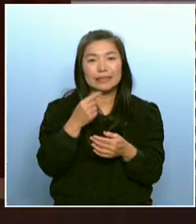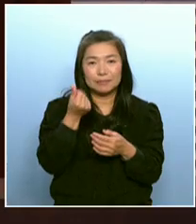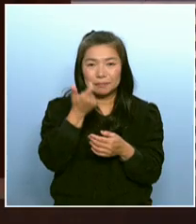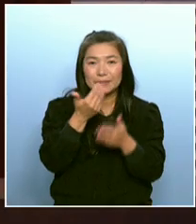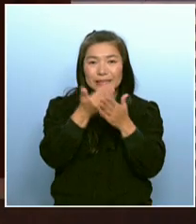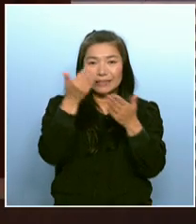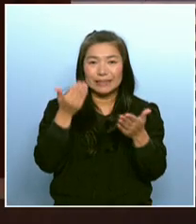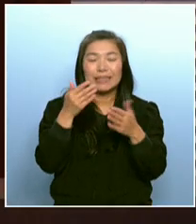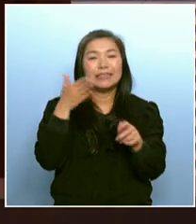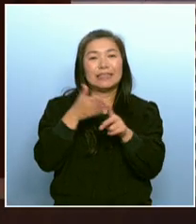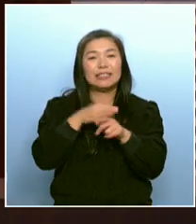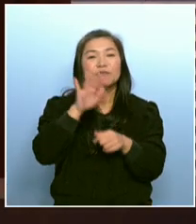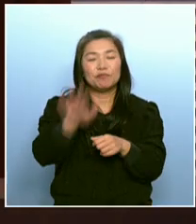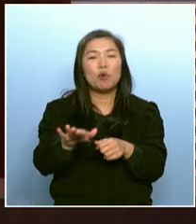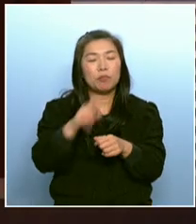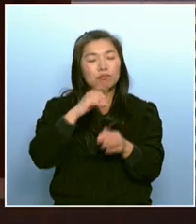first.